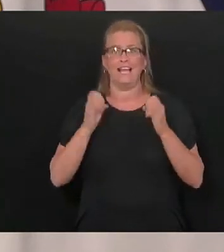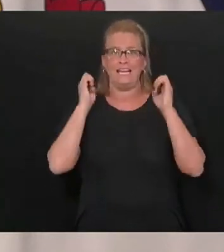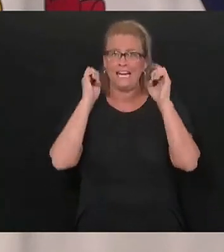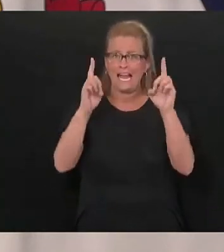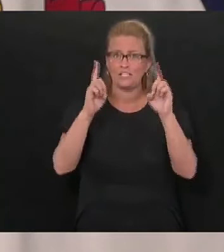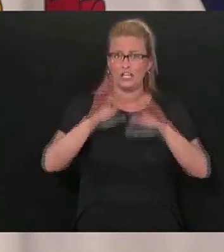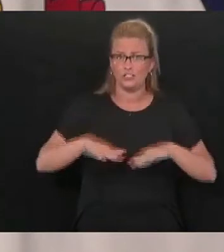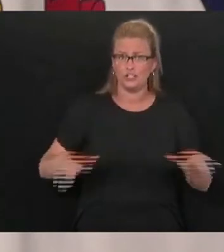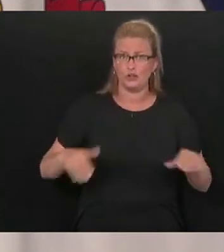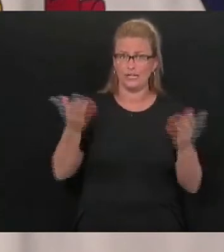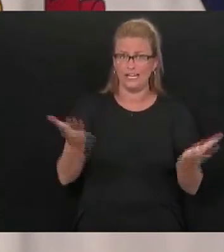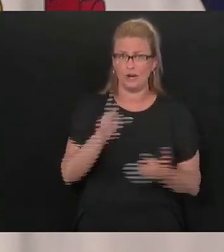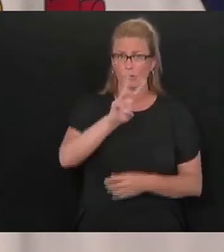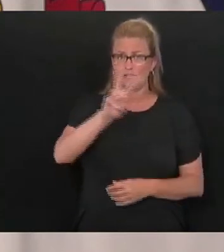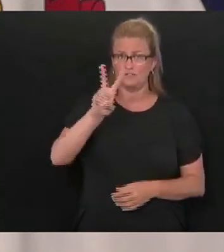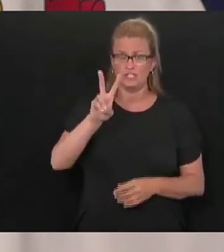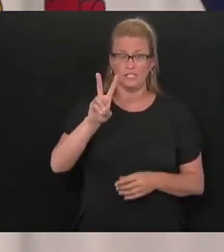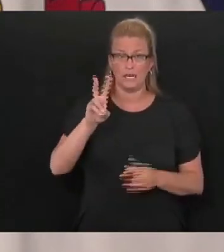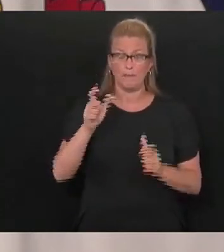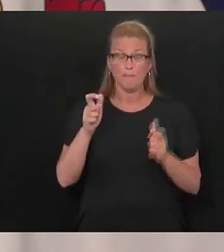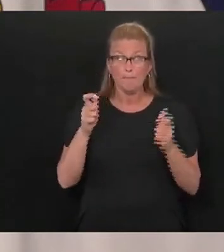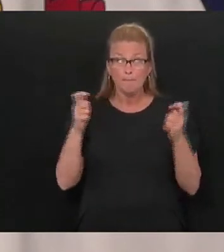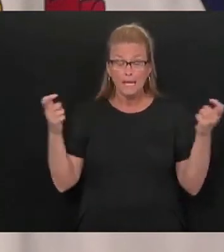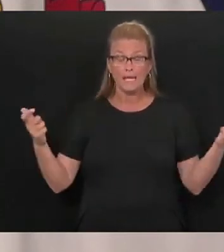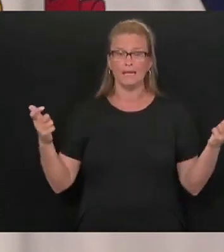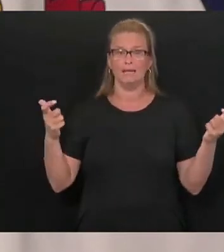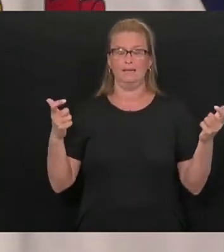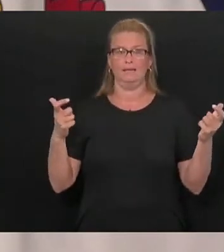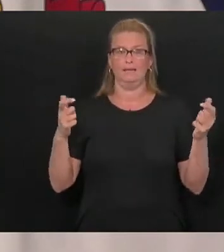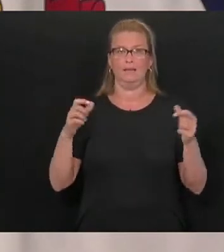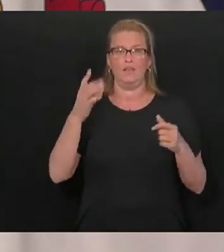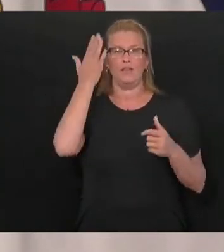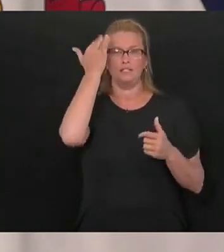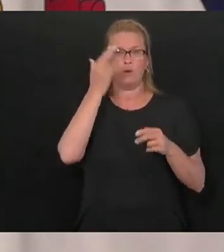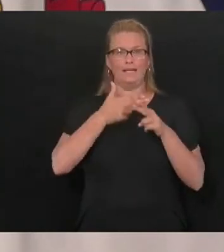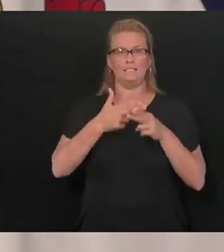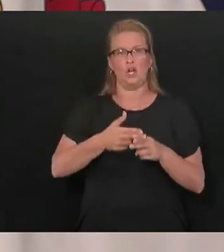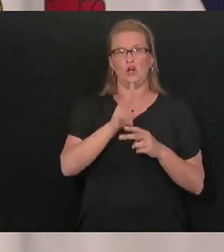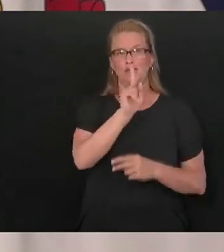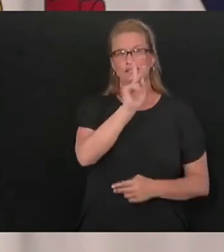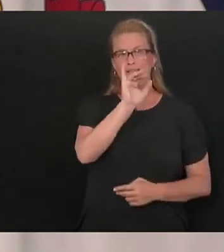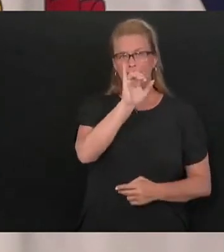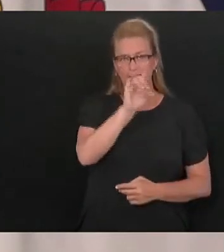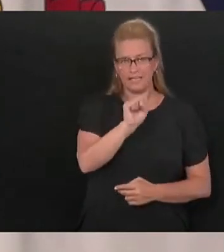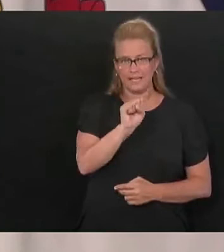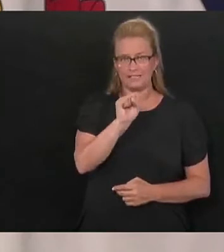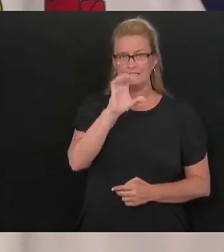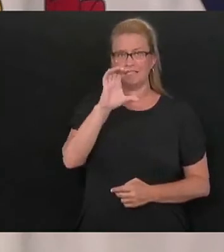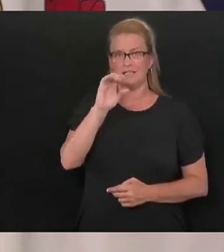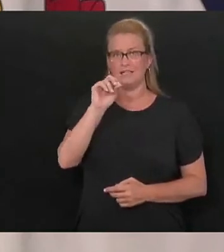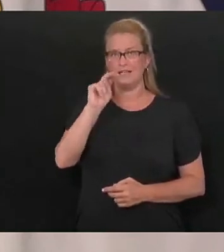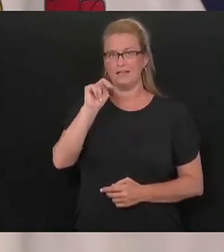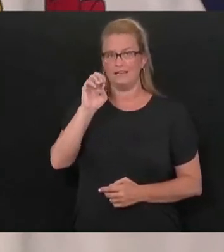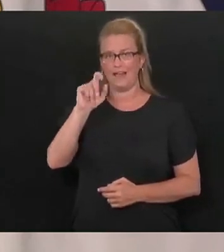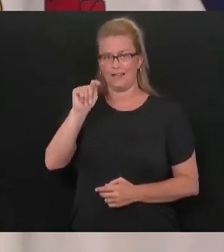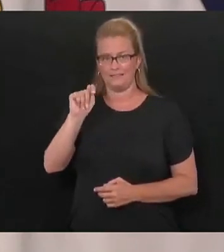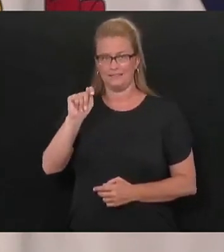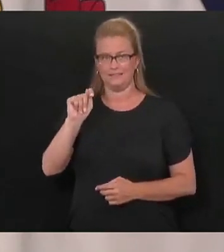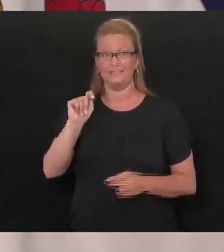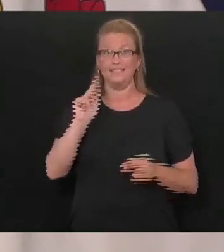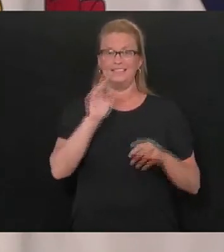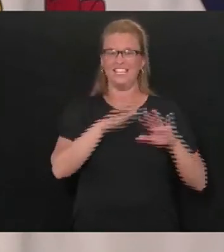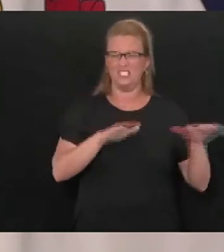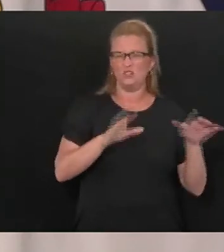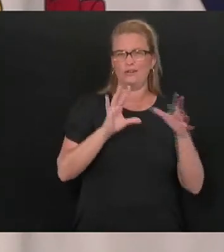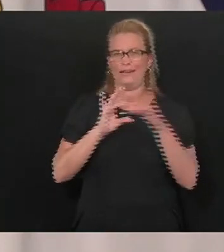West Virginia in a gigantic way. That's why we called it Kids Connect, and I think it's a great, great, great name. And